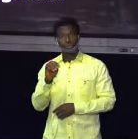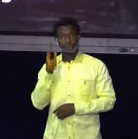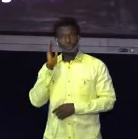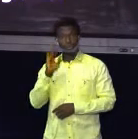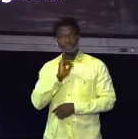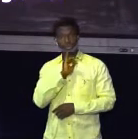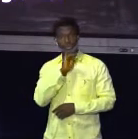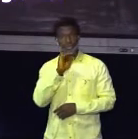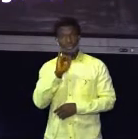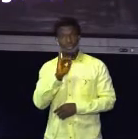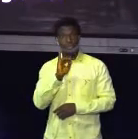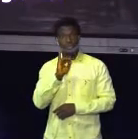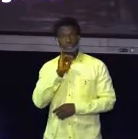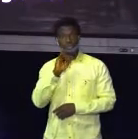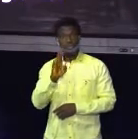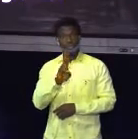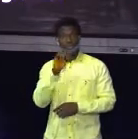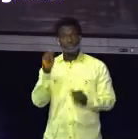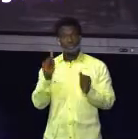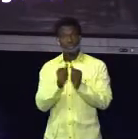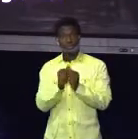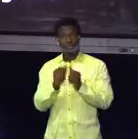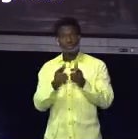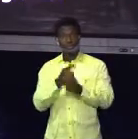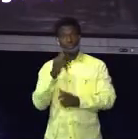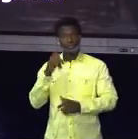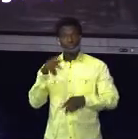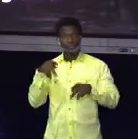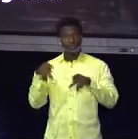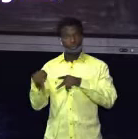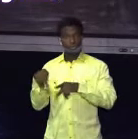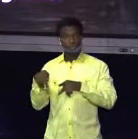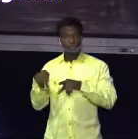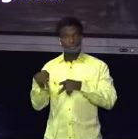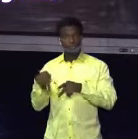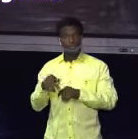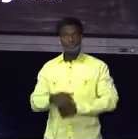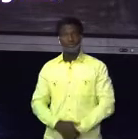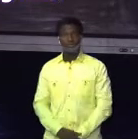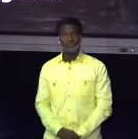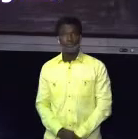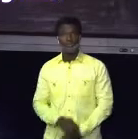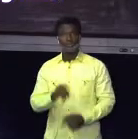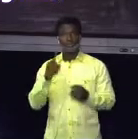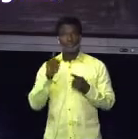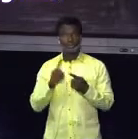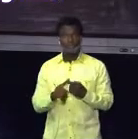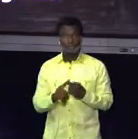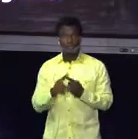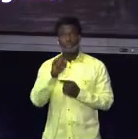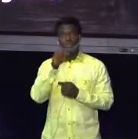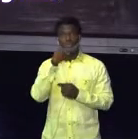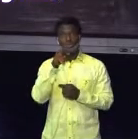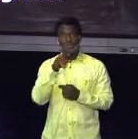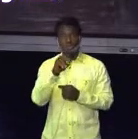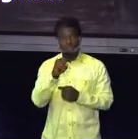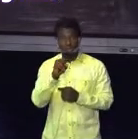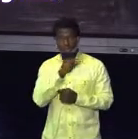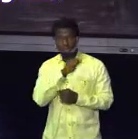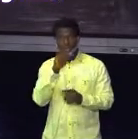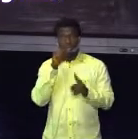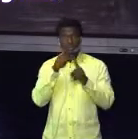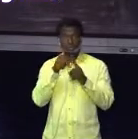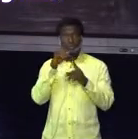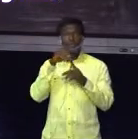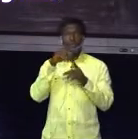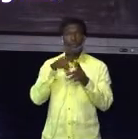is used with the first person. We use will with the first person to stress a point